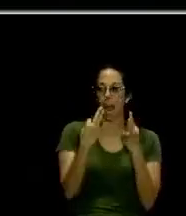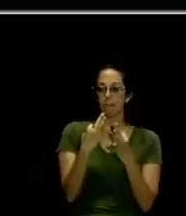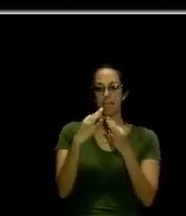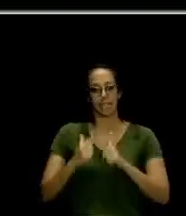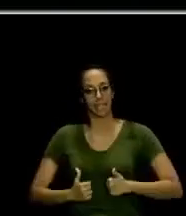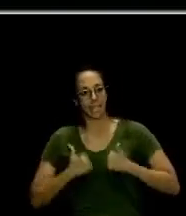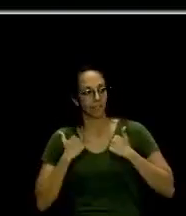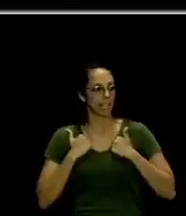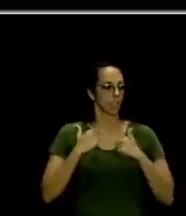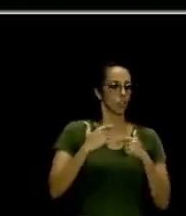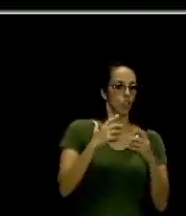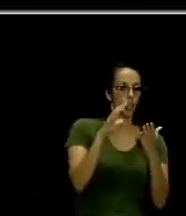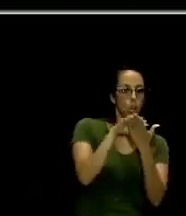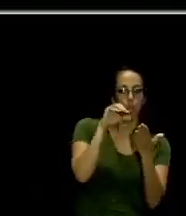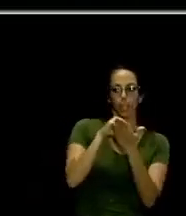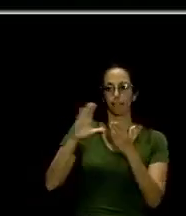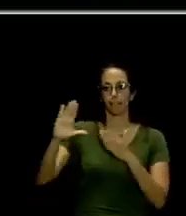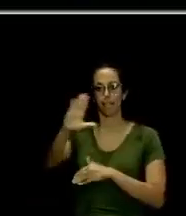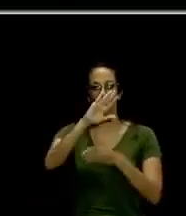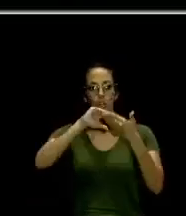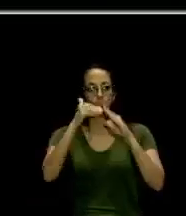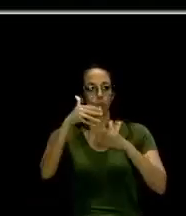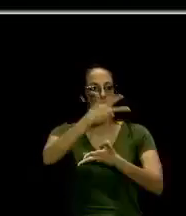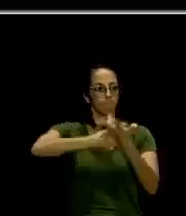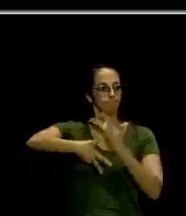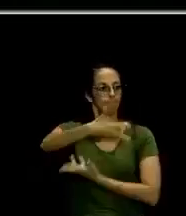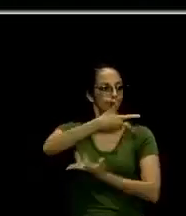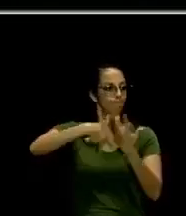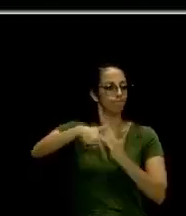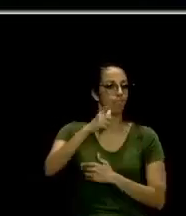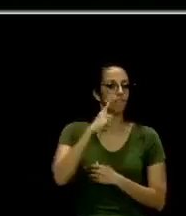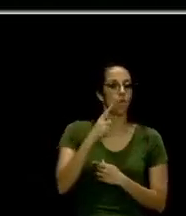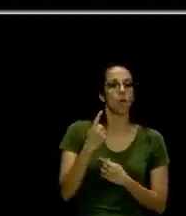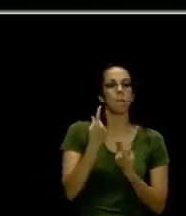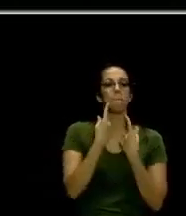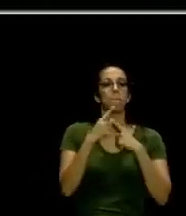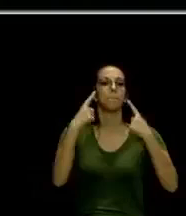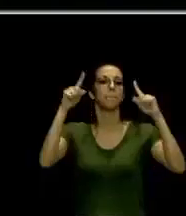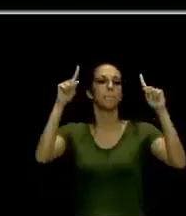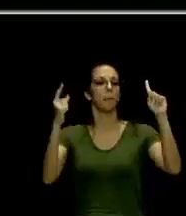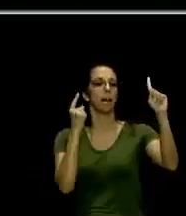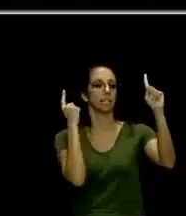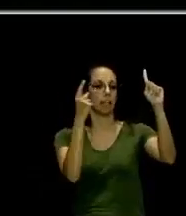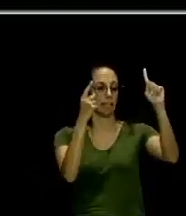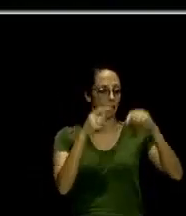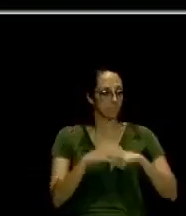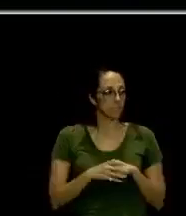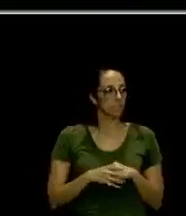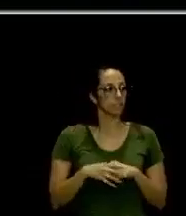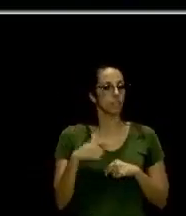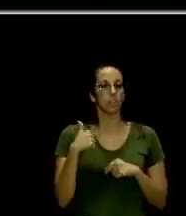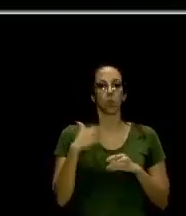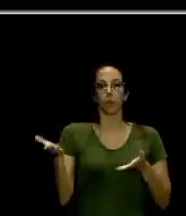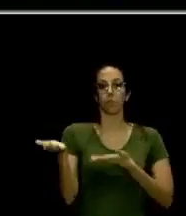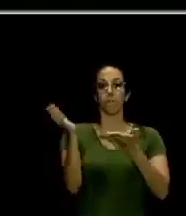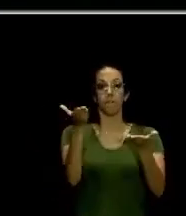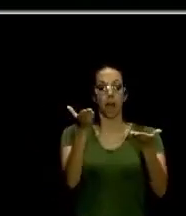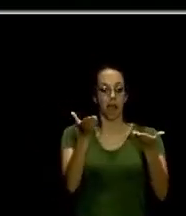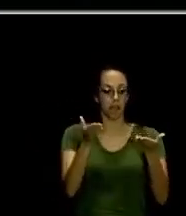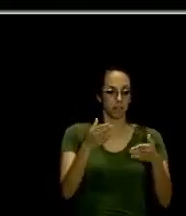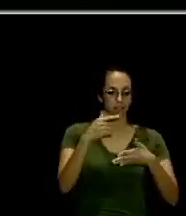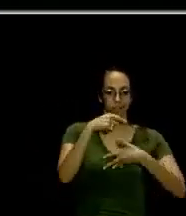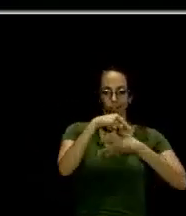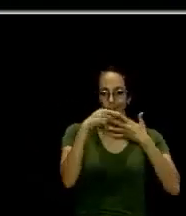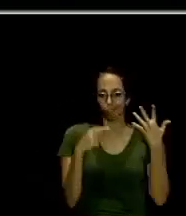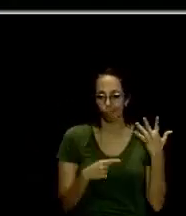working within their communities by creating multiple pathways to possibilities. We serve by providing a variety of behavioral,